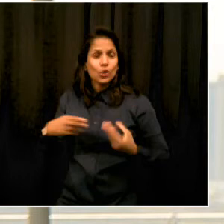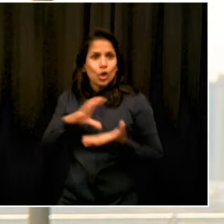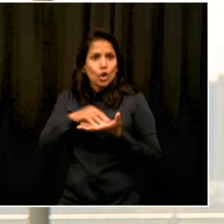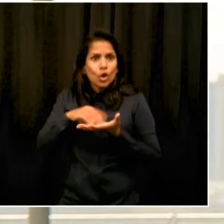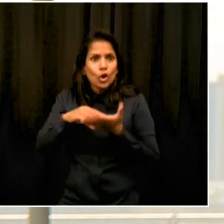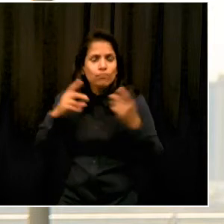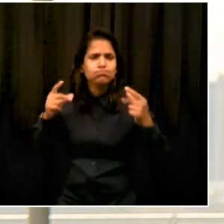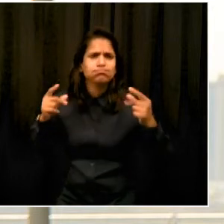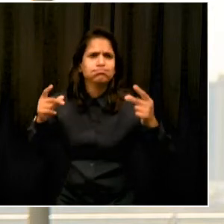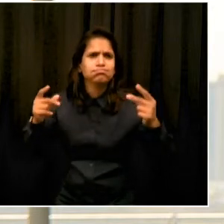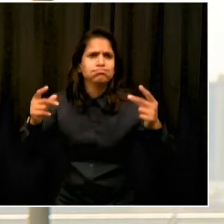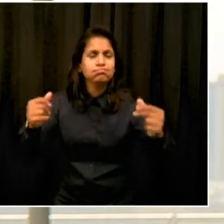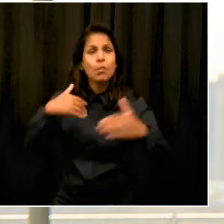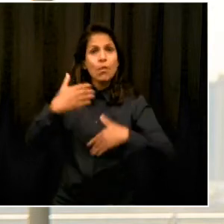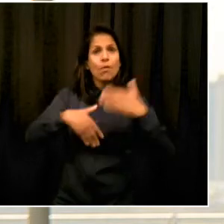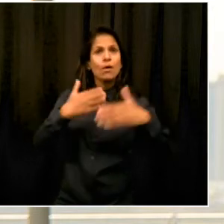economy.